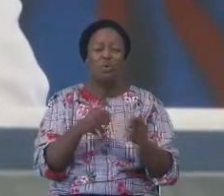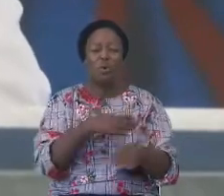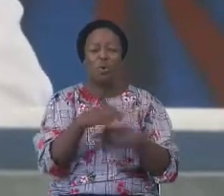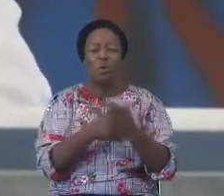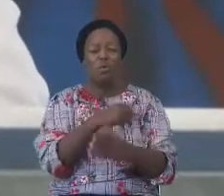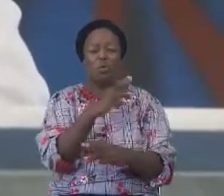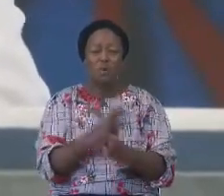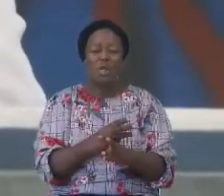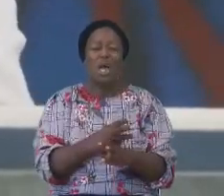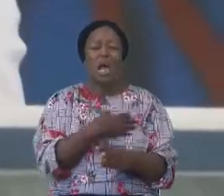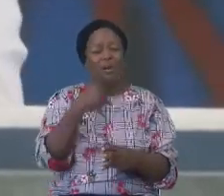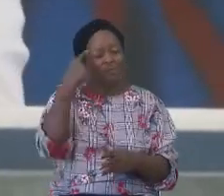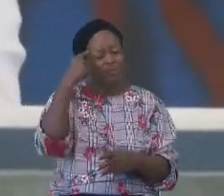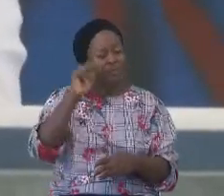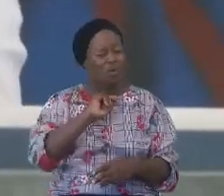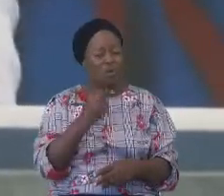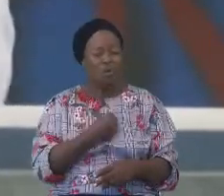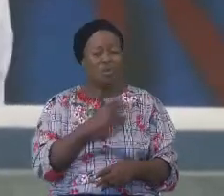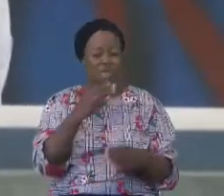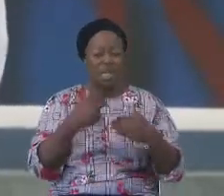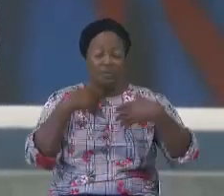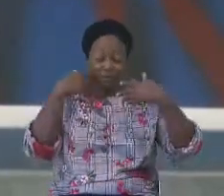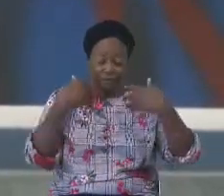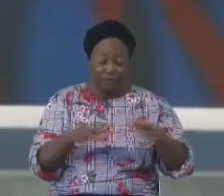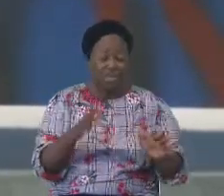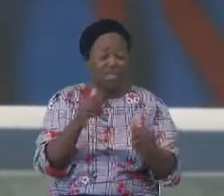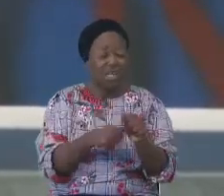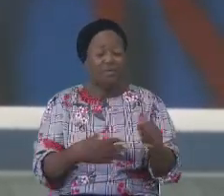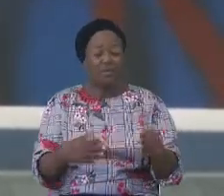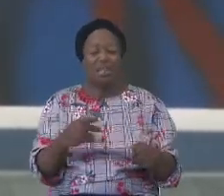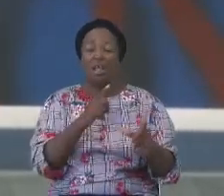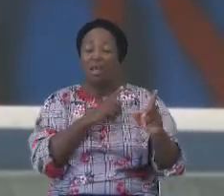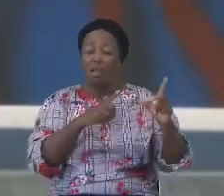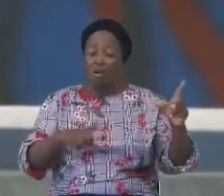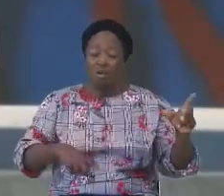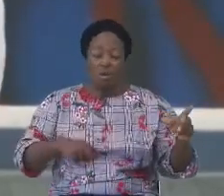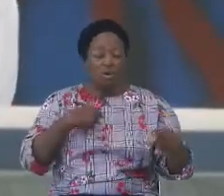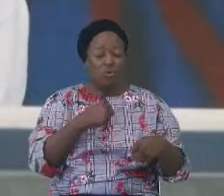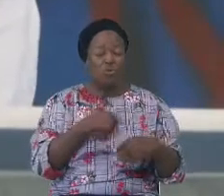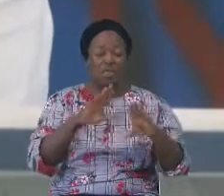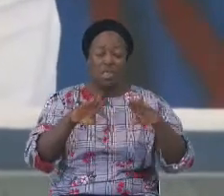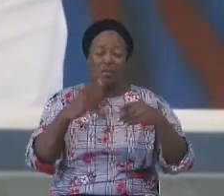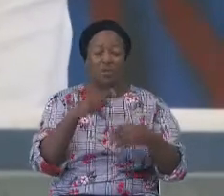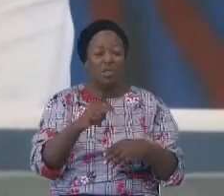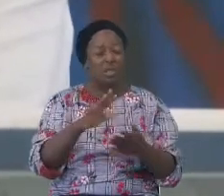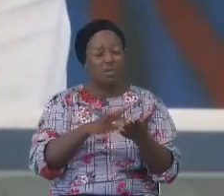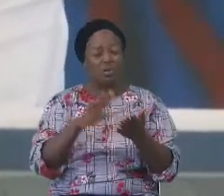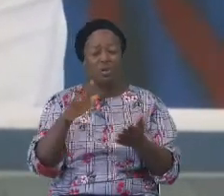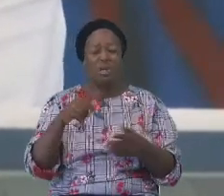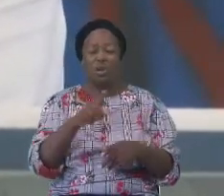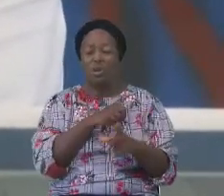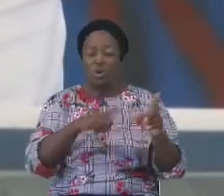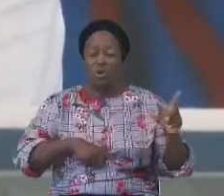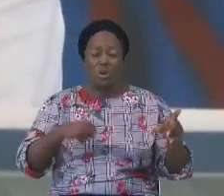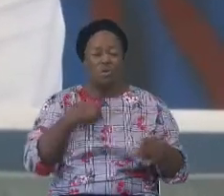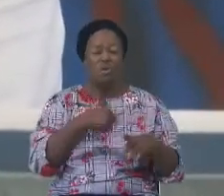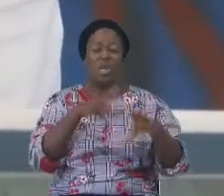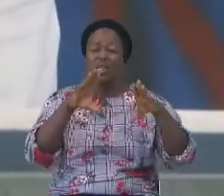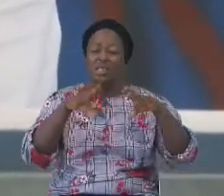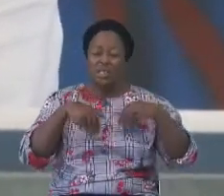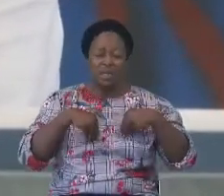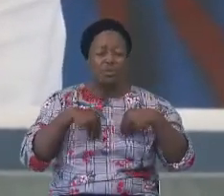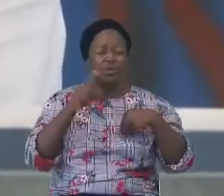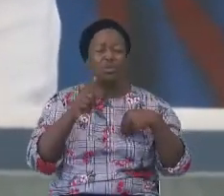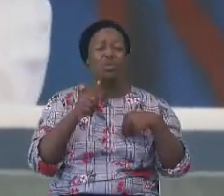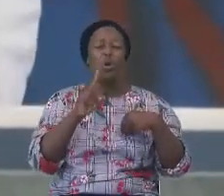of the judge of all the earth, and for us he has finished everything. Lord, we give